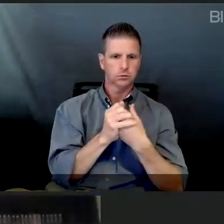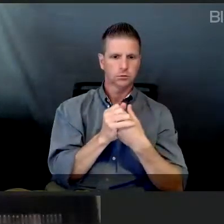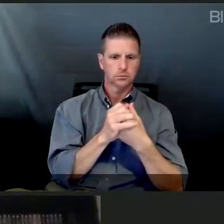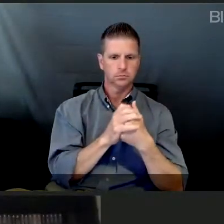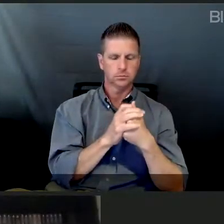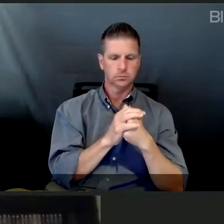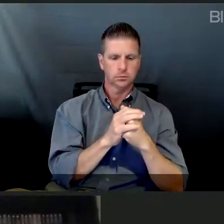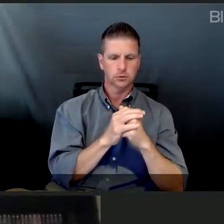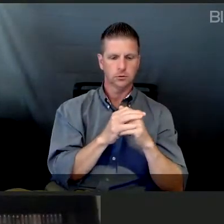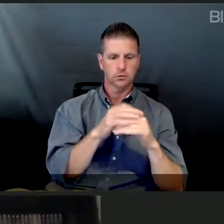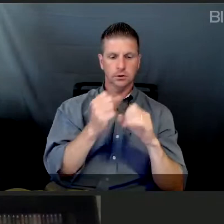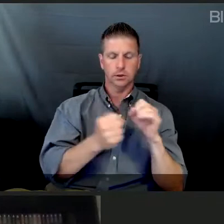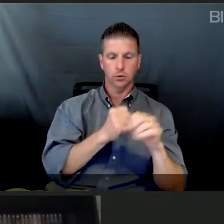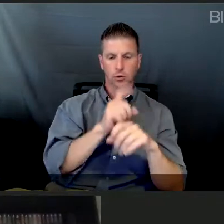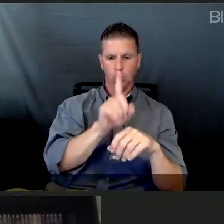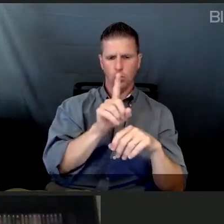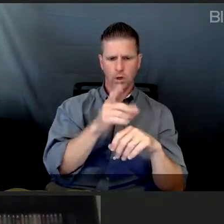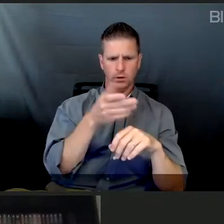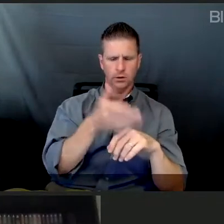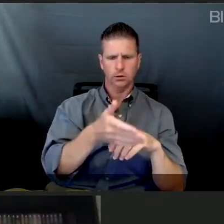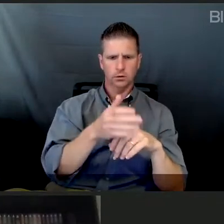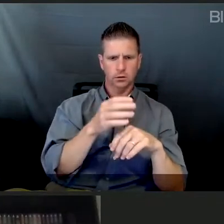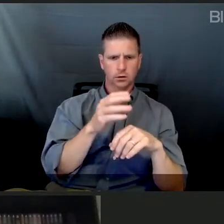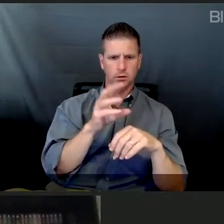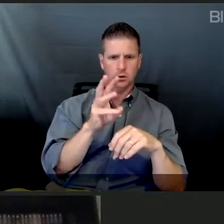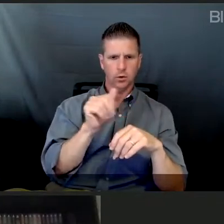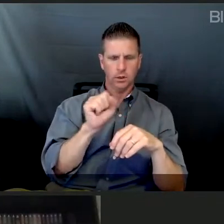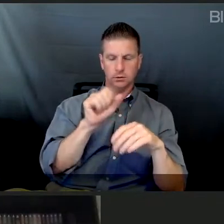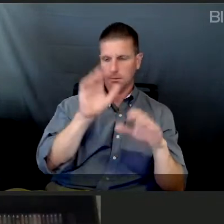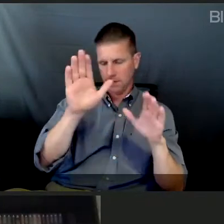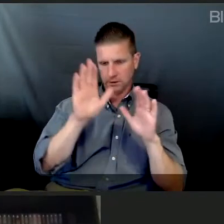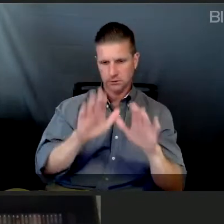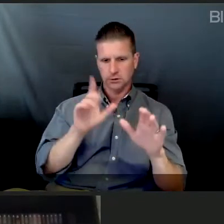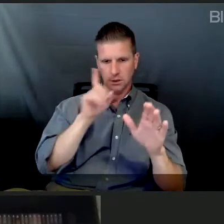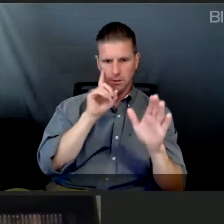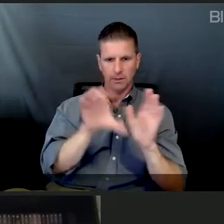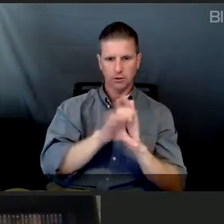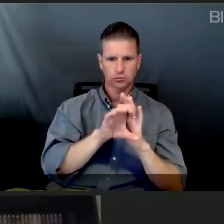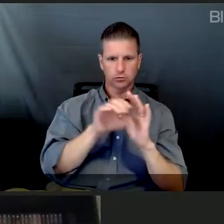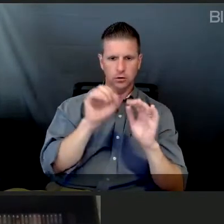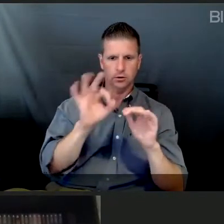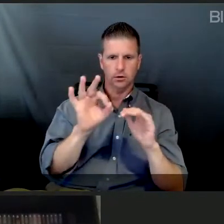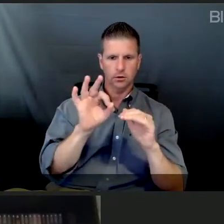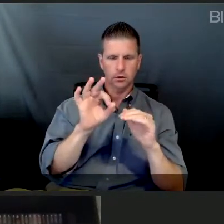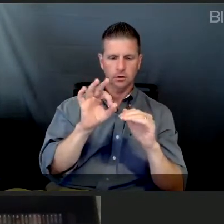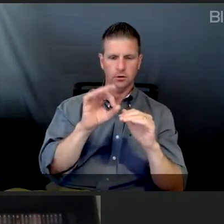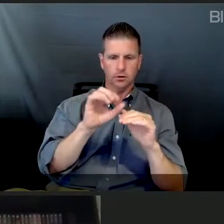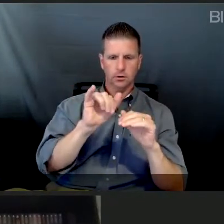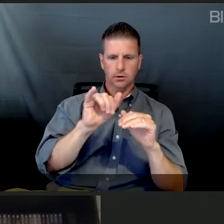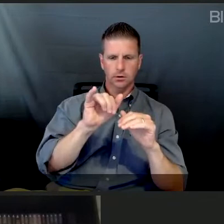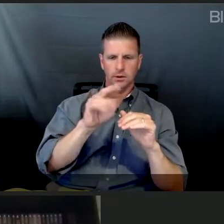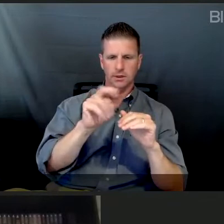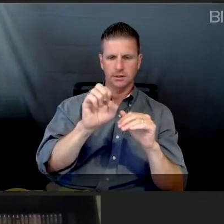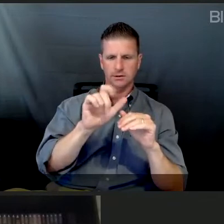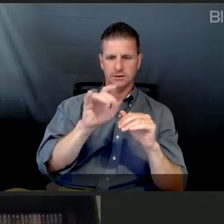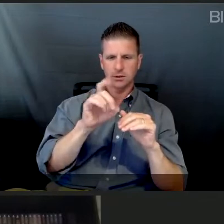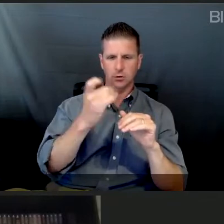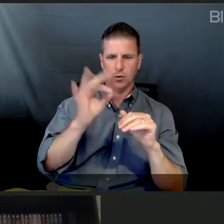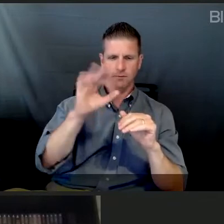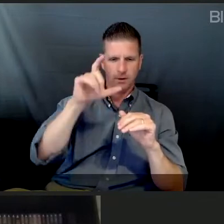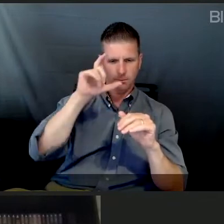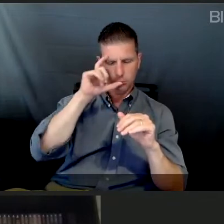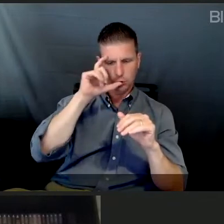So in year 1, there was an amazing image of Enceladus, one of the moons of